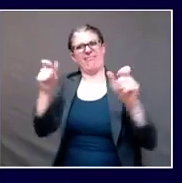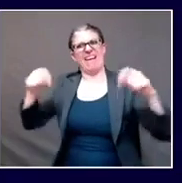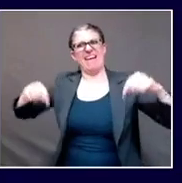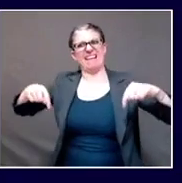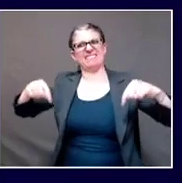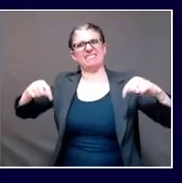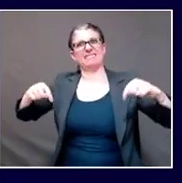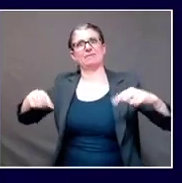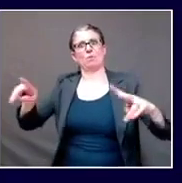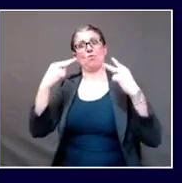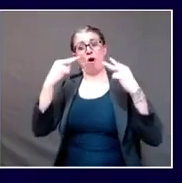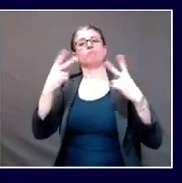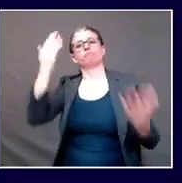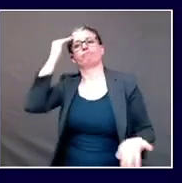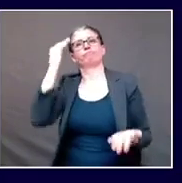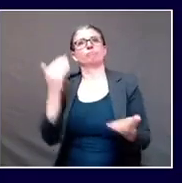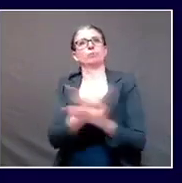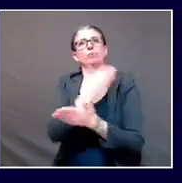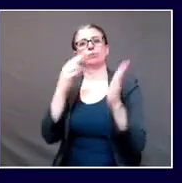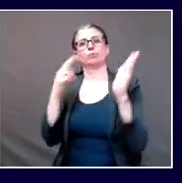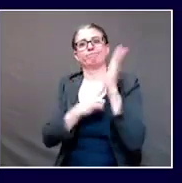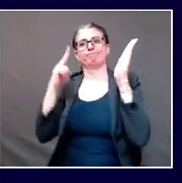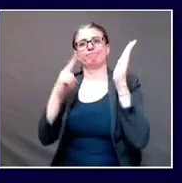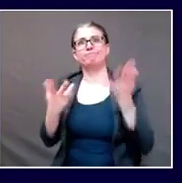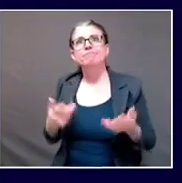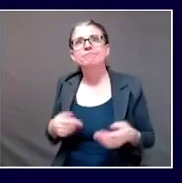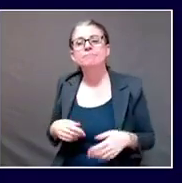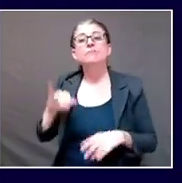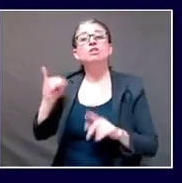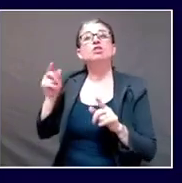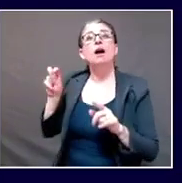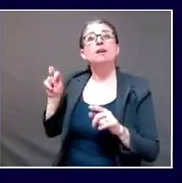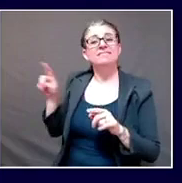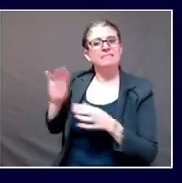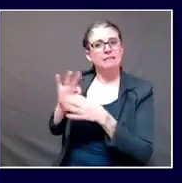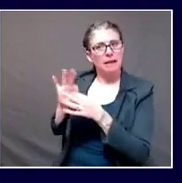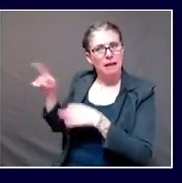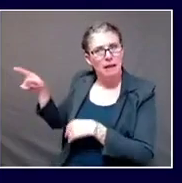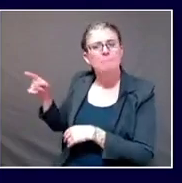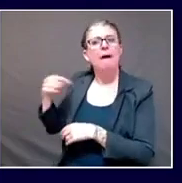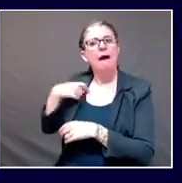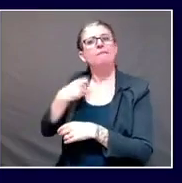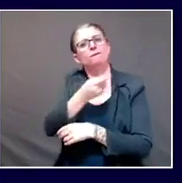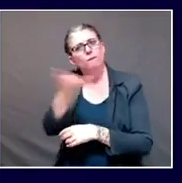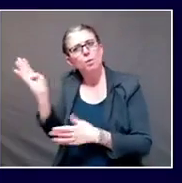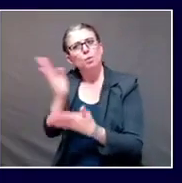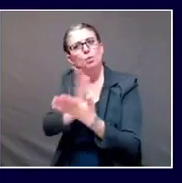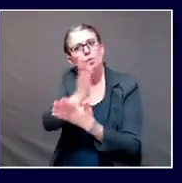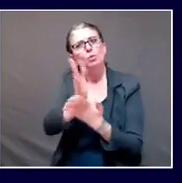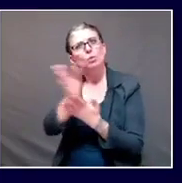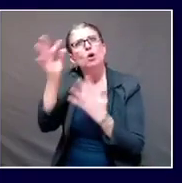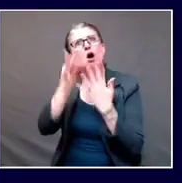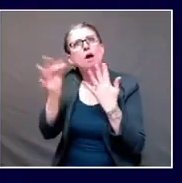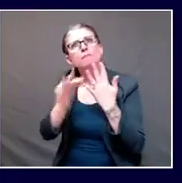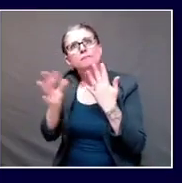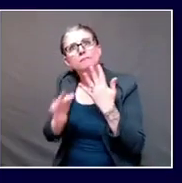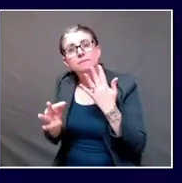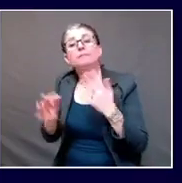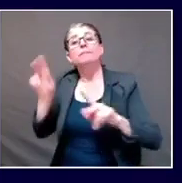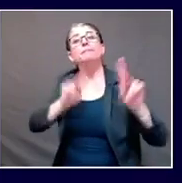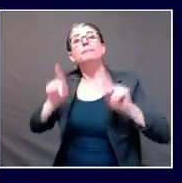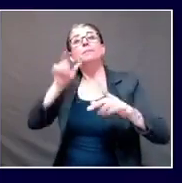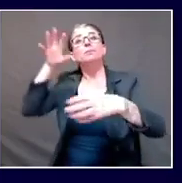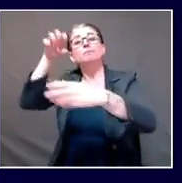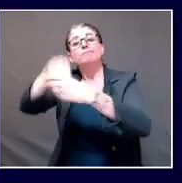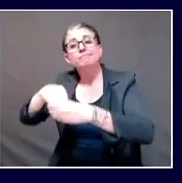state, including associations that these businesses are members of. Additionally, we use social media. We have a web